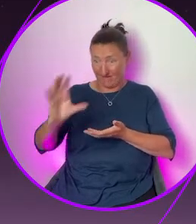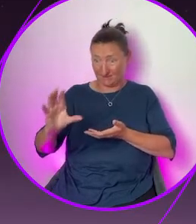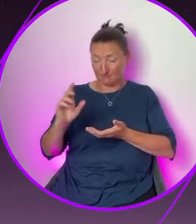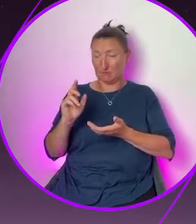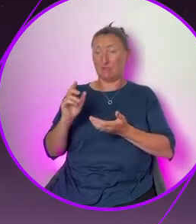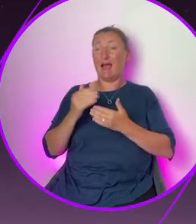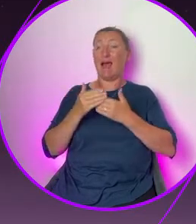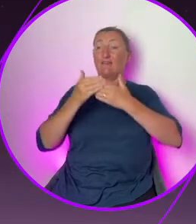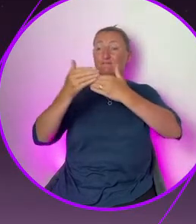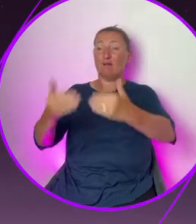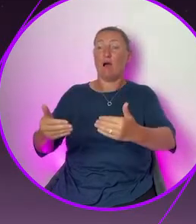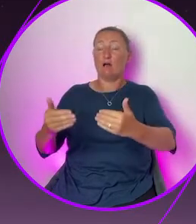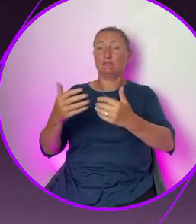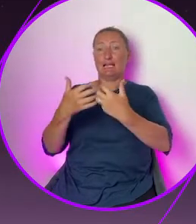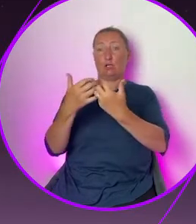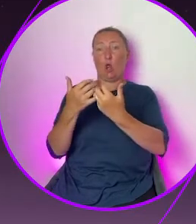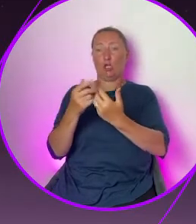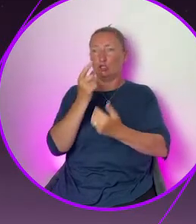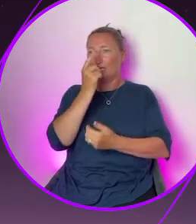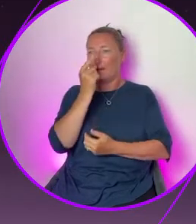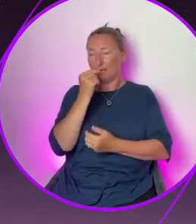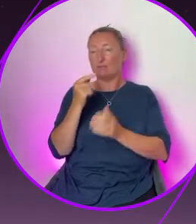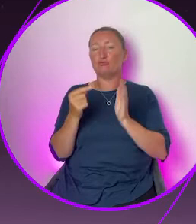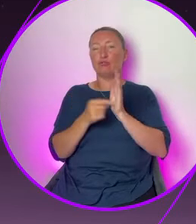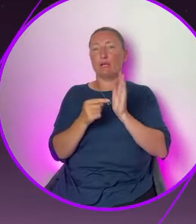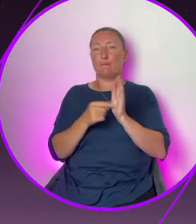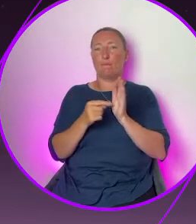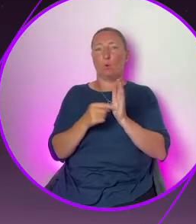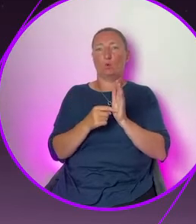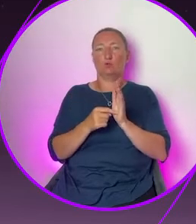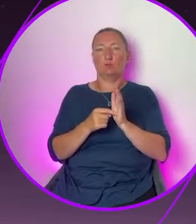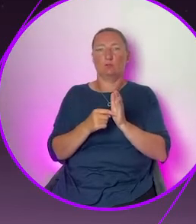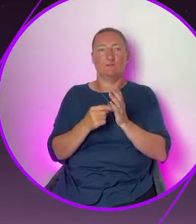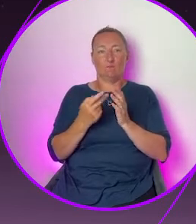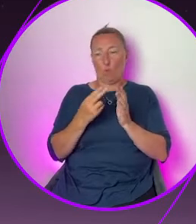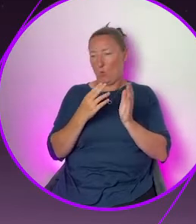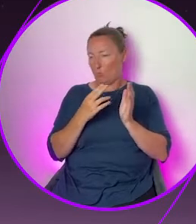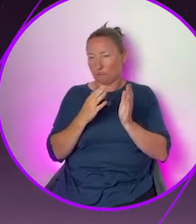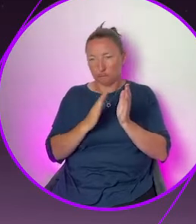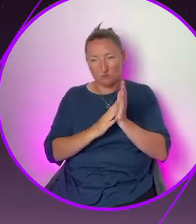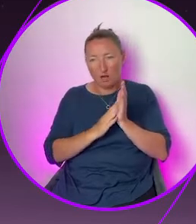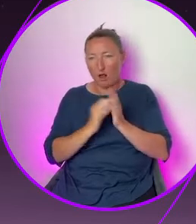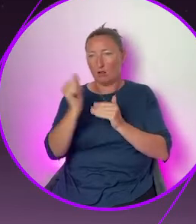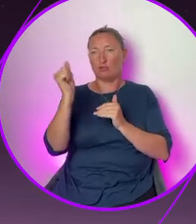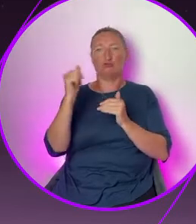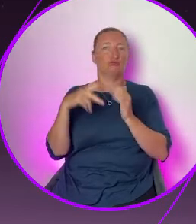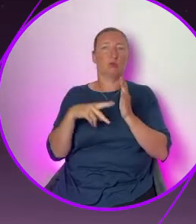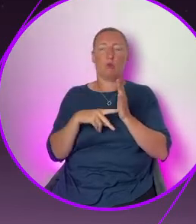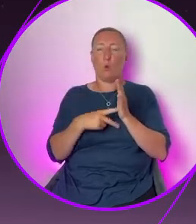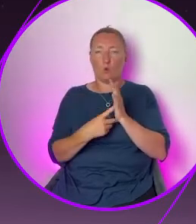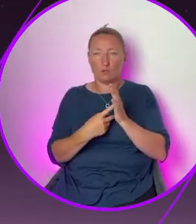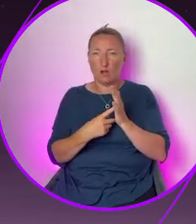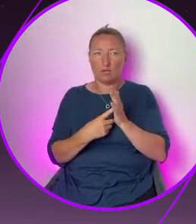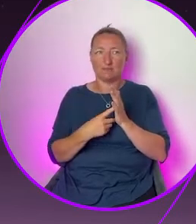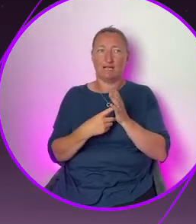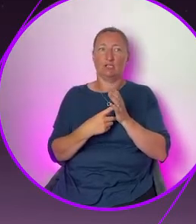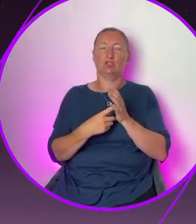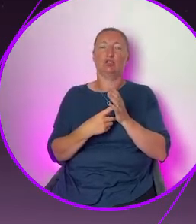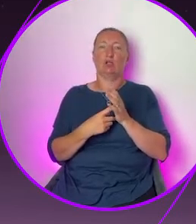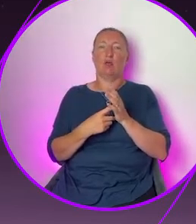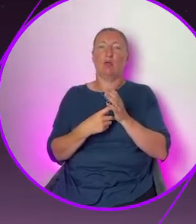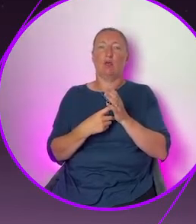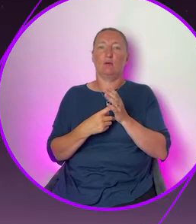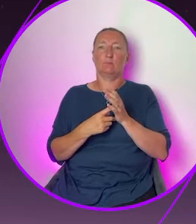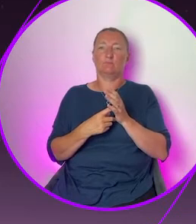happen in order for the traditional cultural organizational sector to